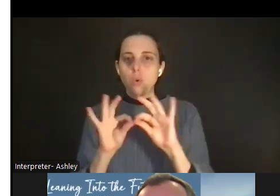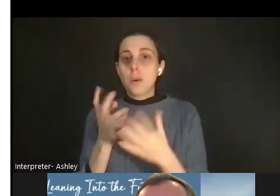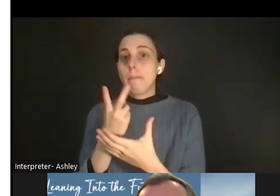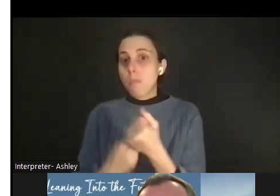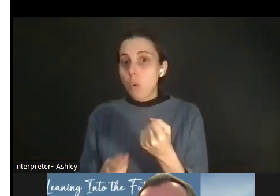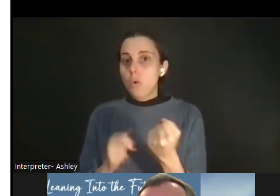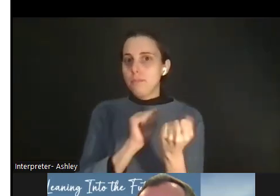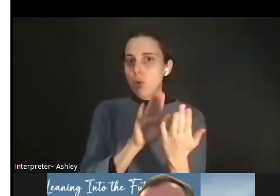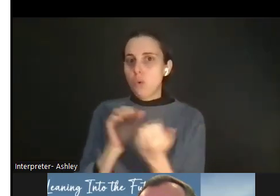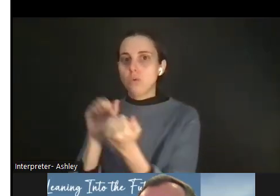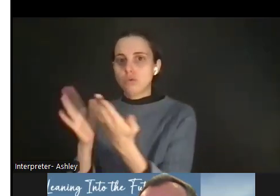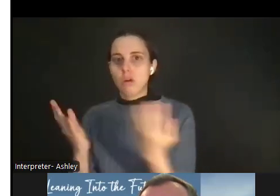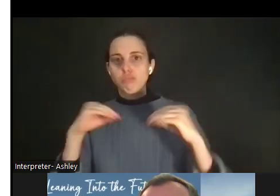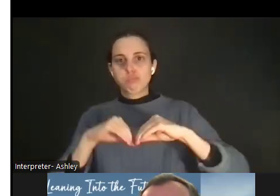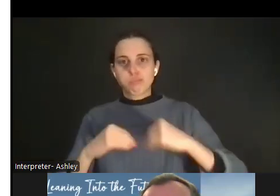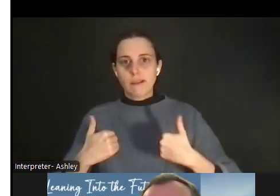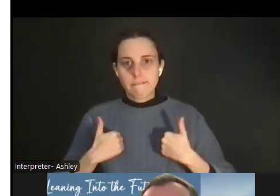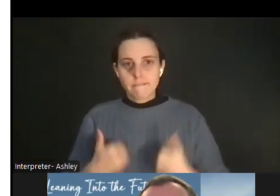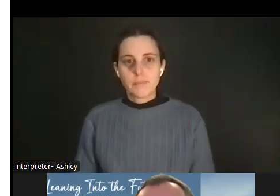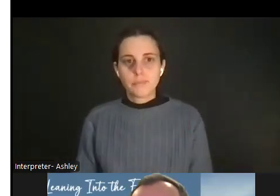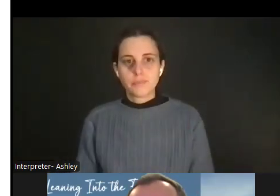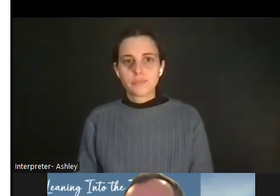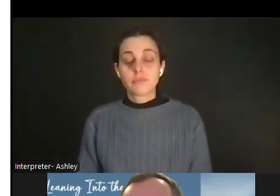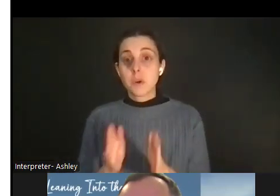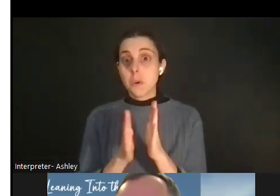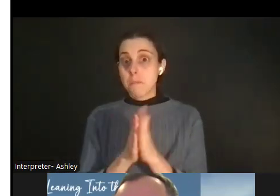So motivation, you know, this is how it